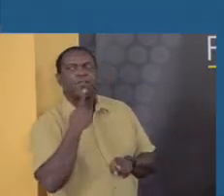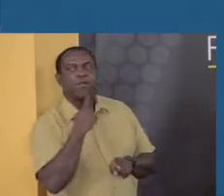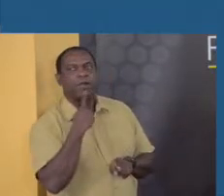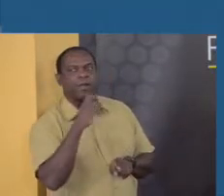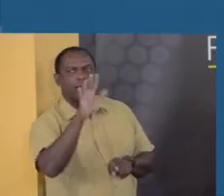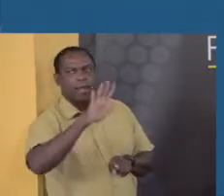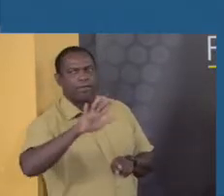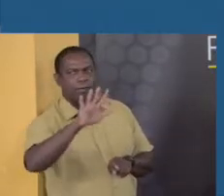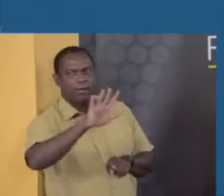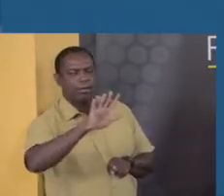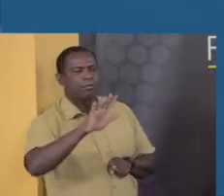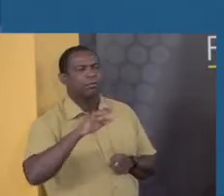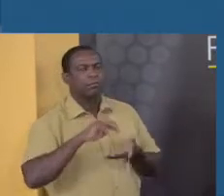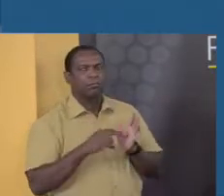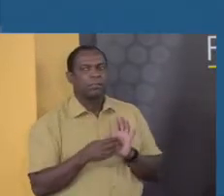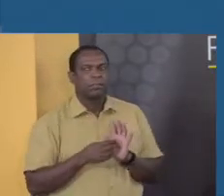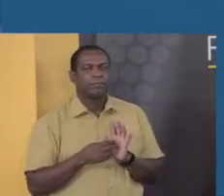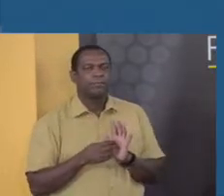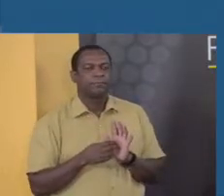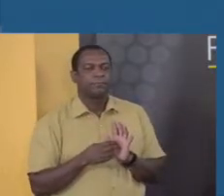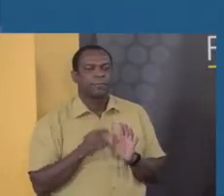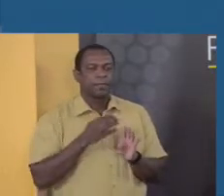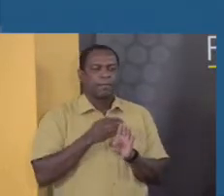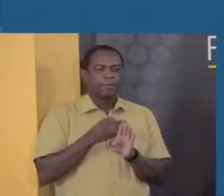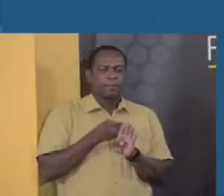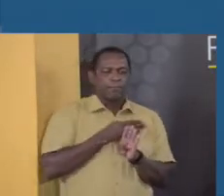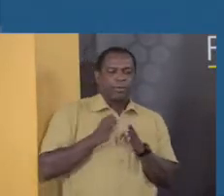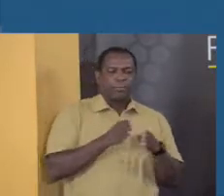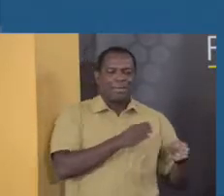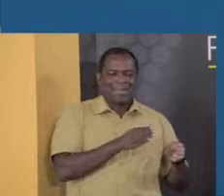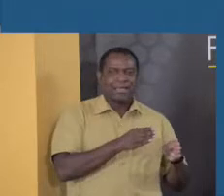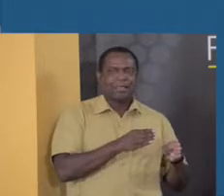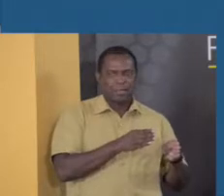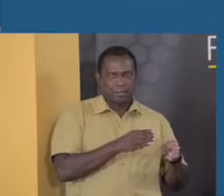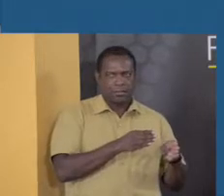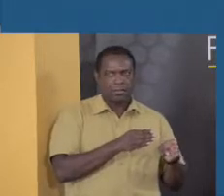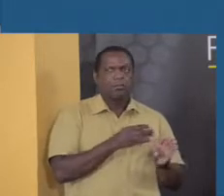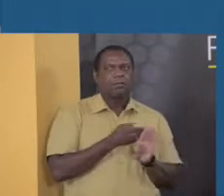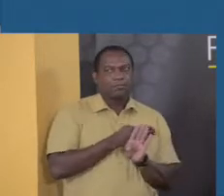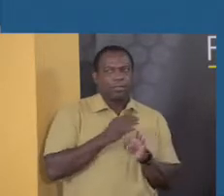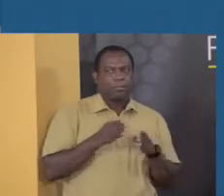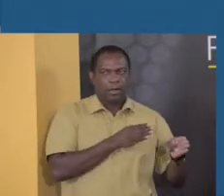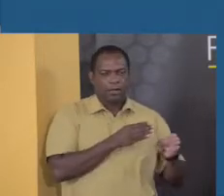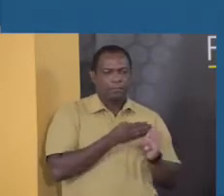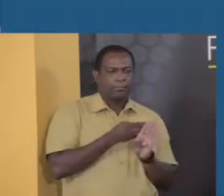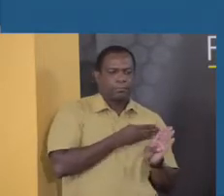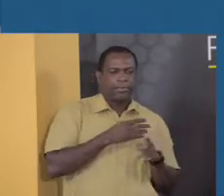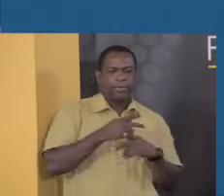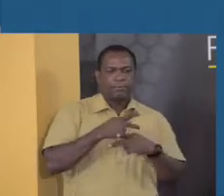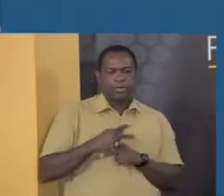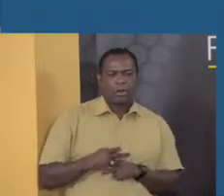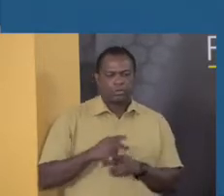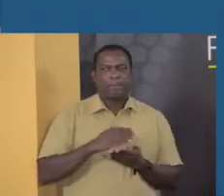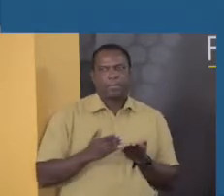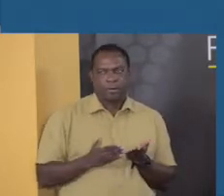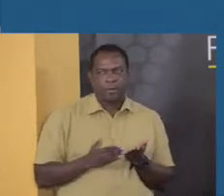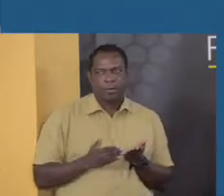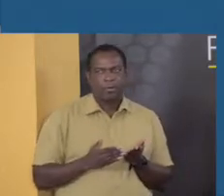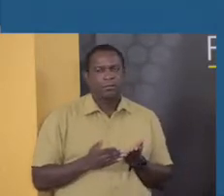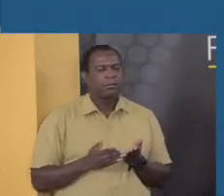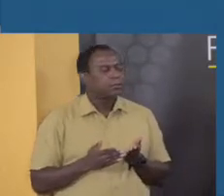pre-planning or pre-production part, where the designer will do the designs and